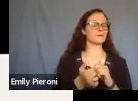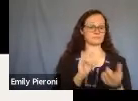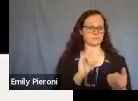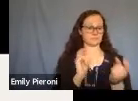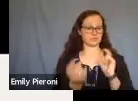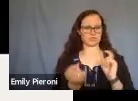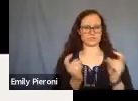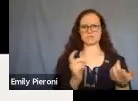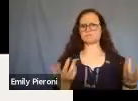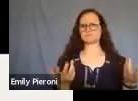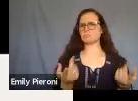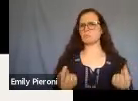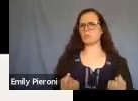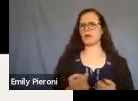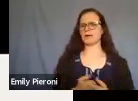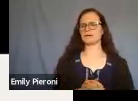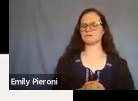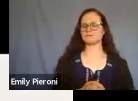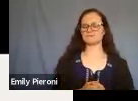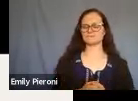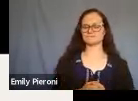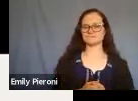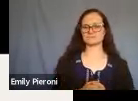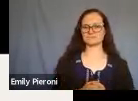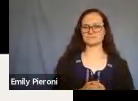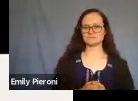like that will be happening at the center.